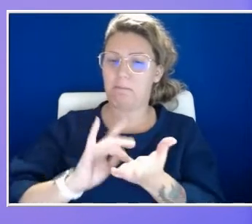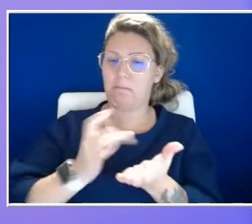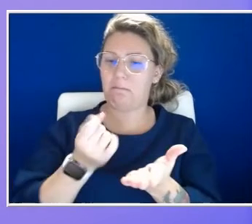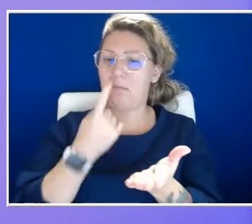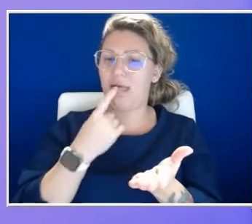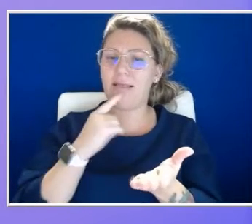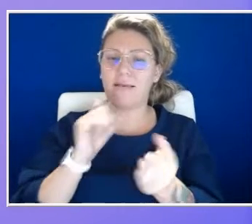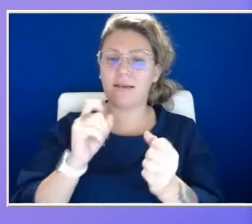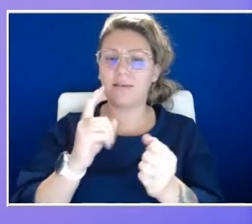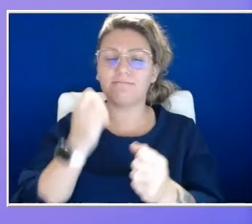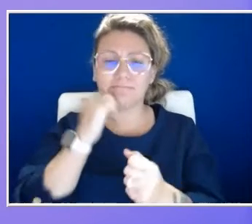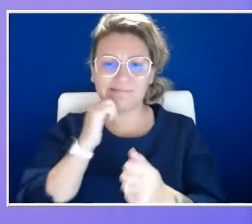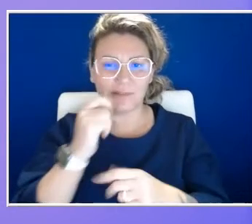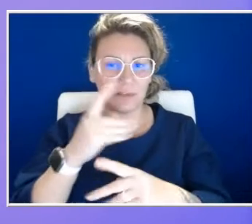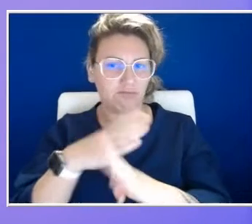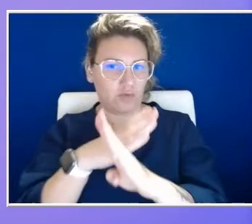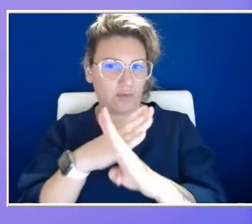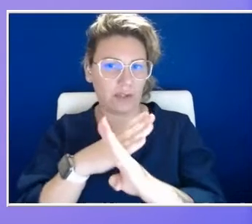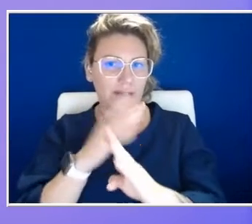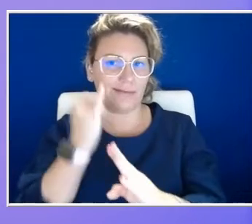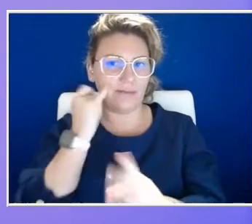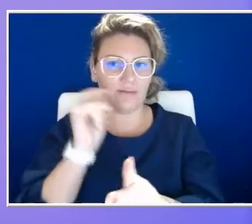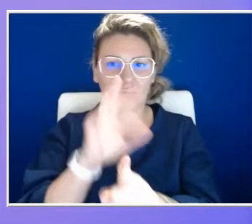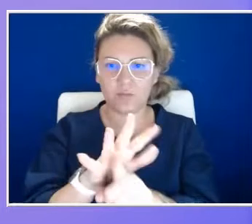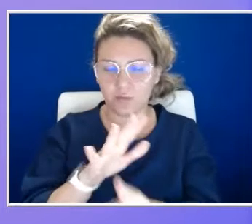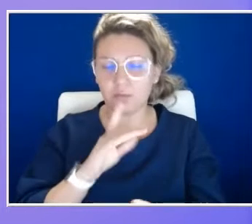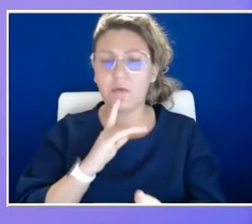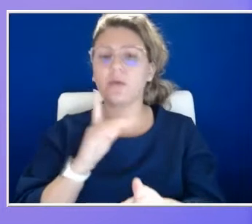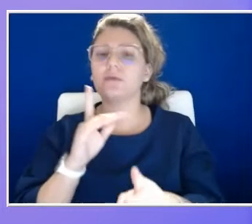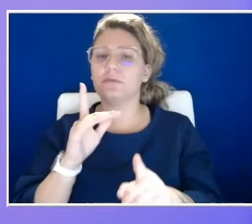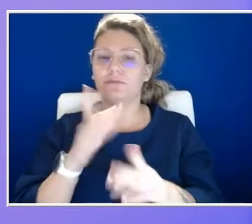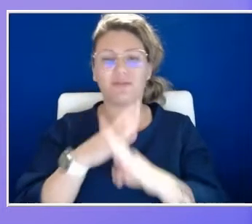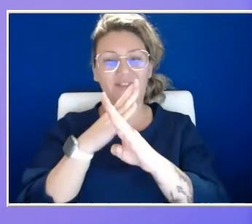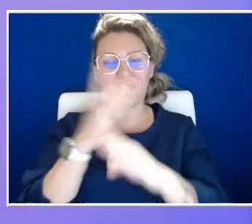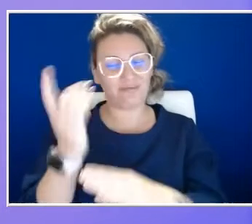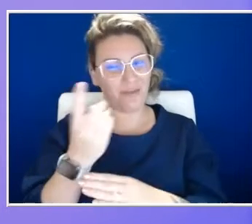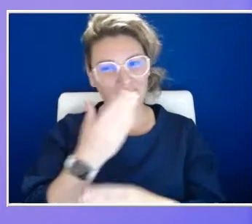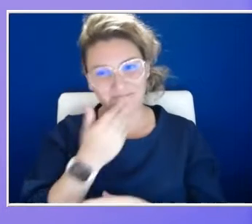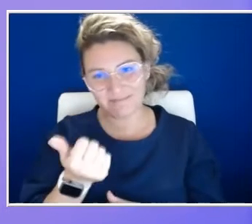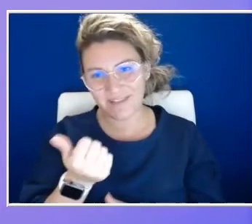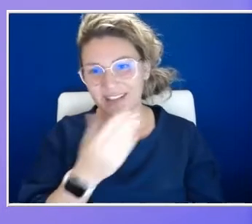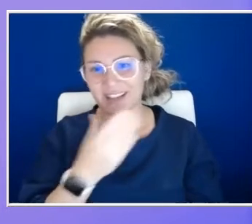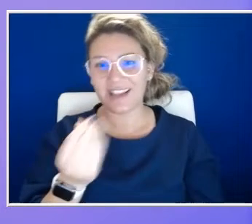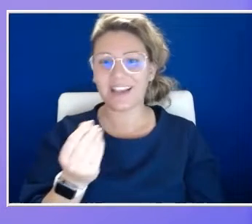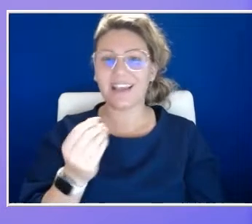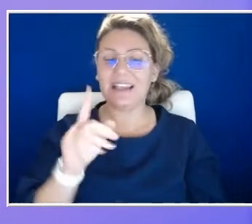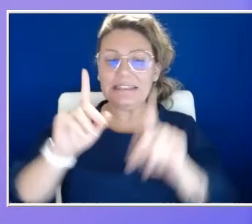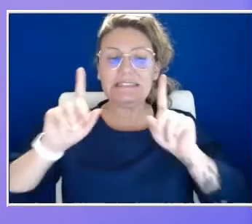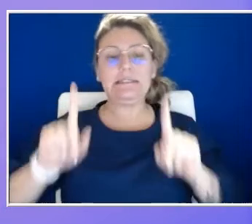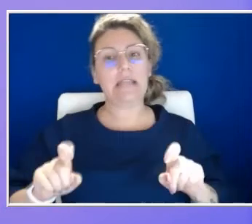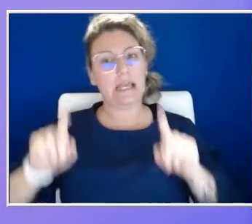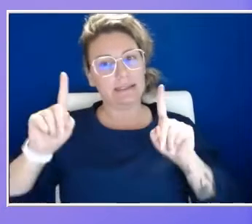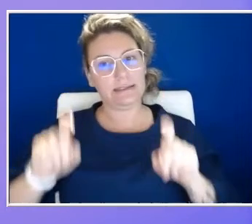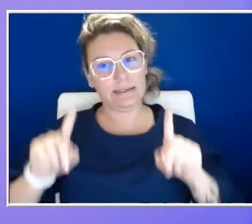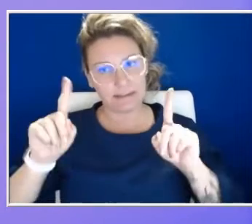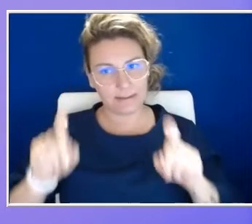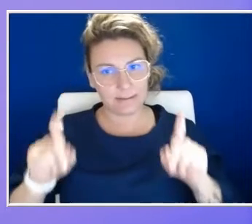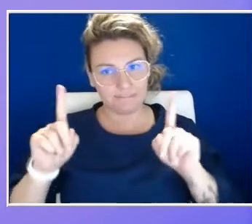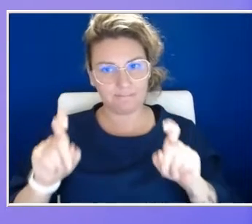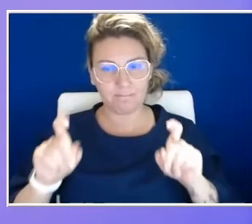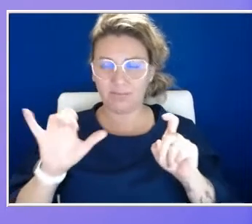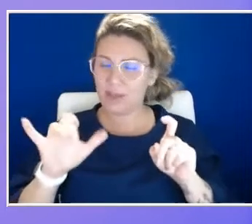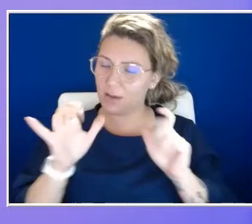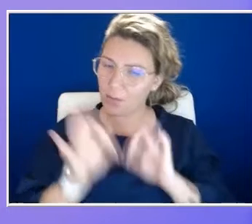HIV should you be exposed to it. So prevention is always the best, and of course, getting tested is vitally